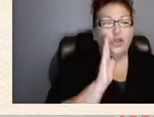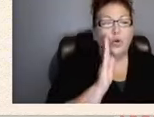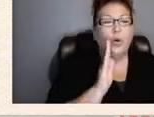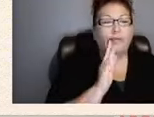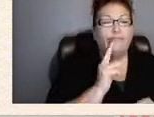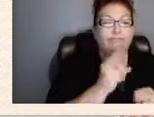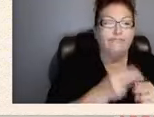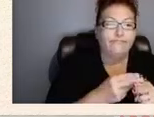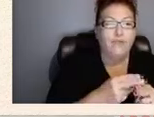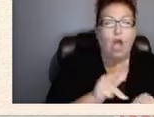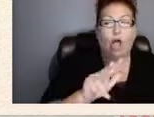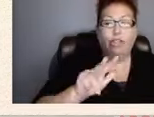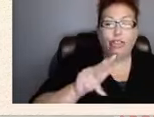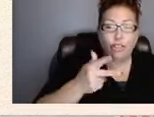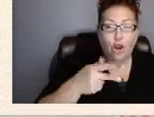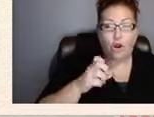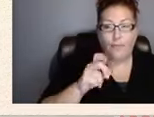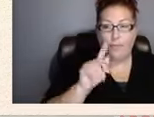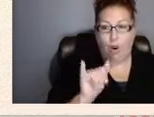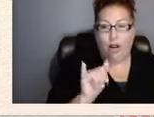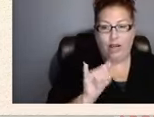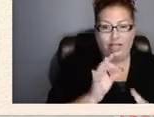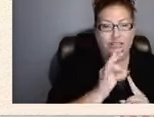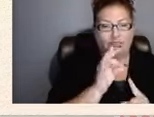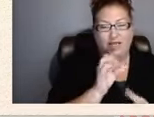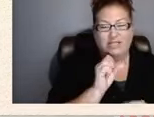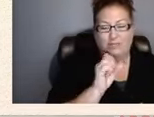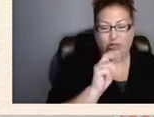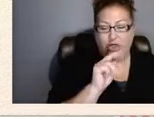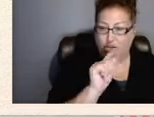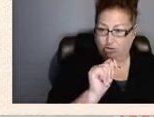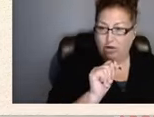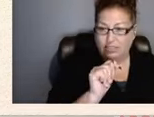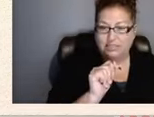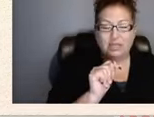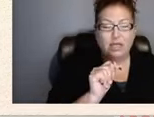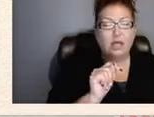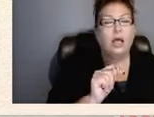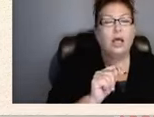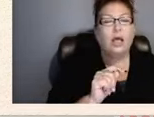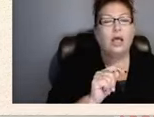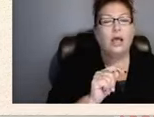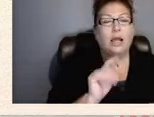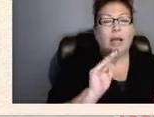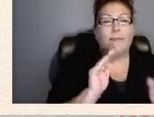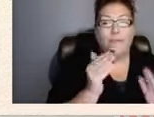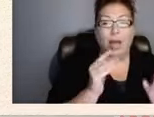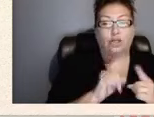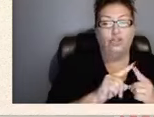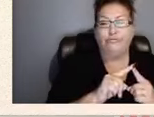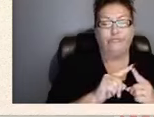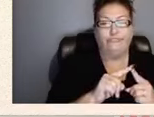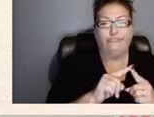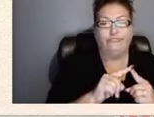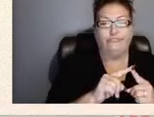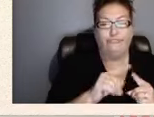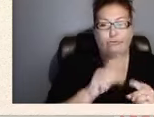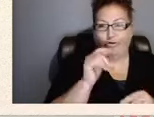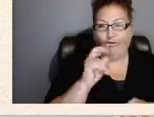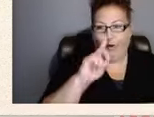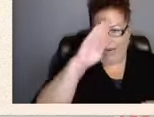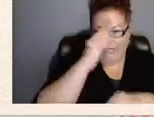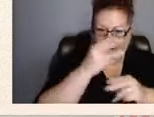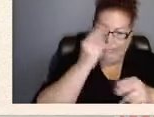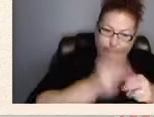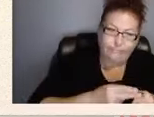third party special needs trust. And as opposed to designating grandson outright as the beneficiary of the